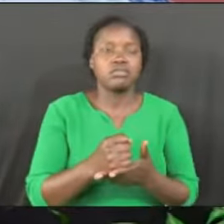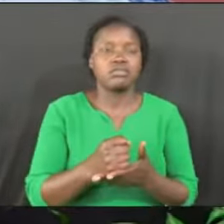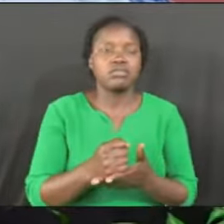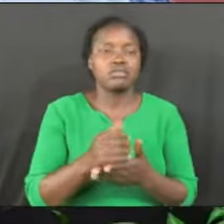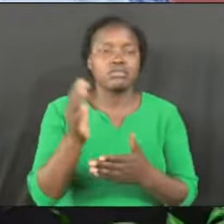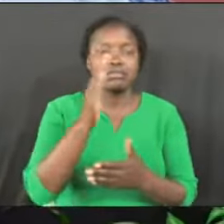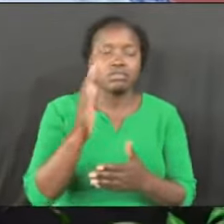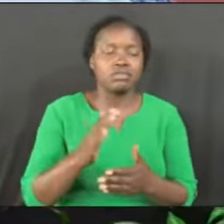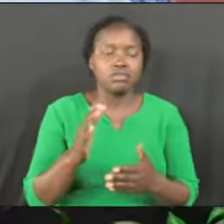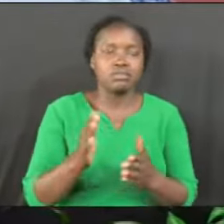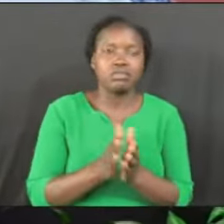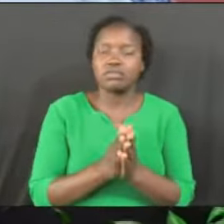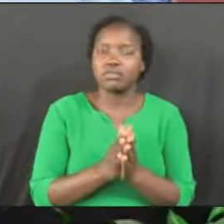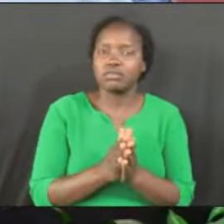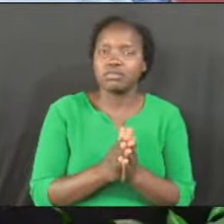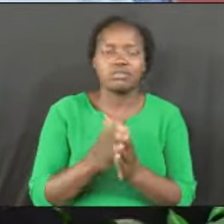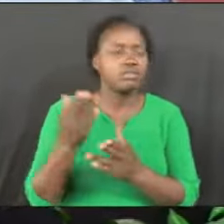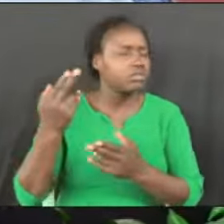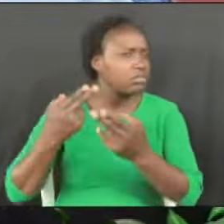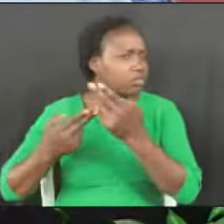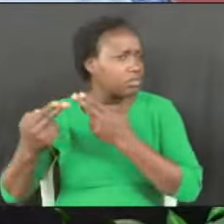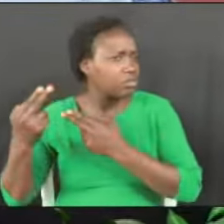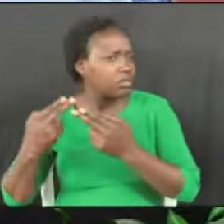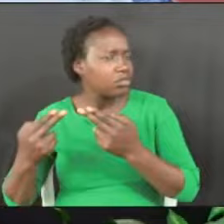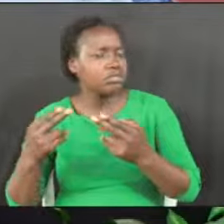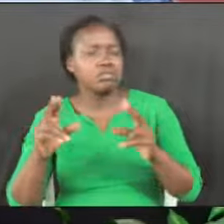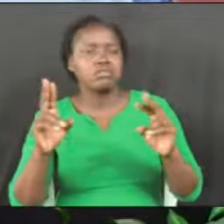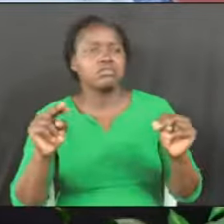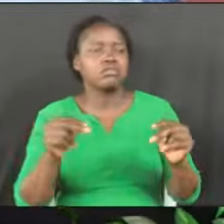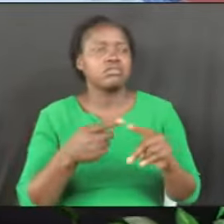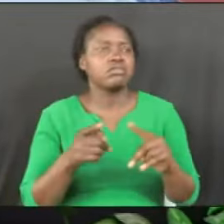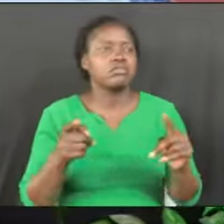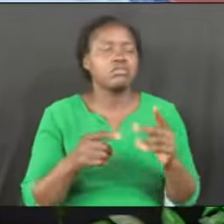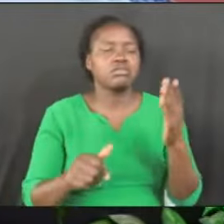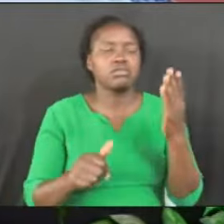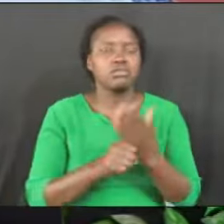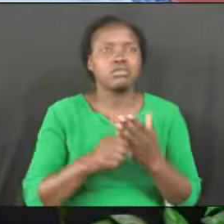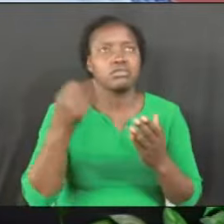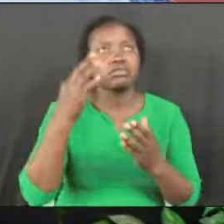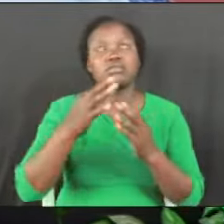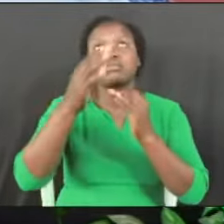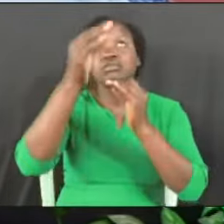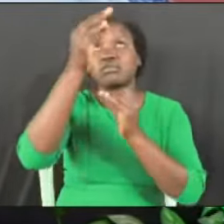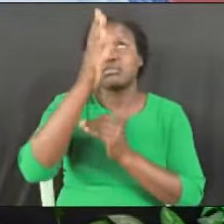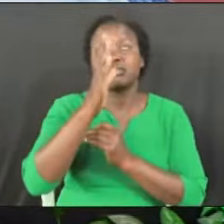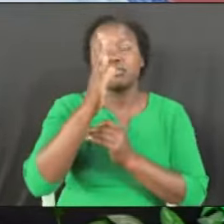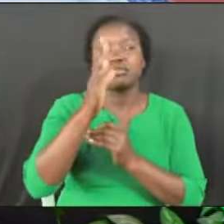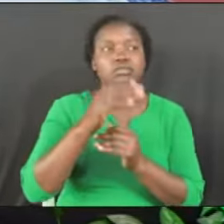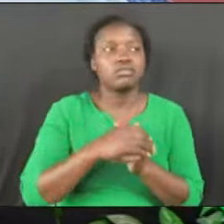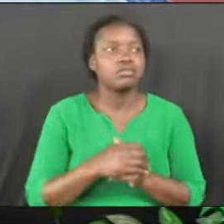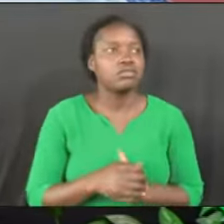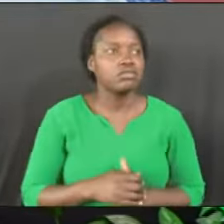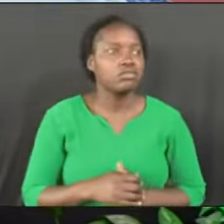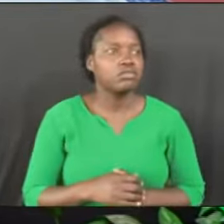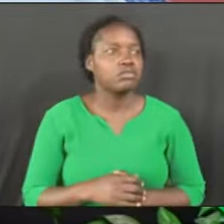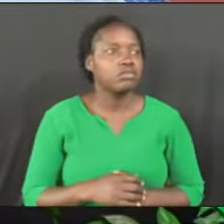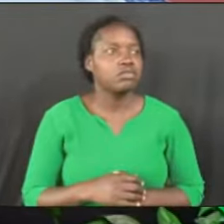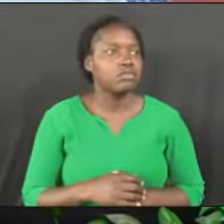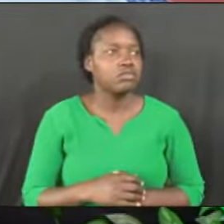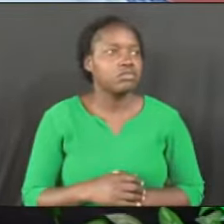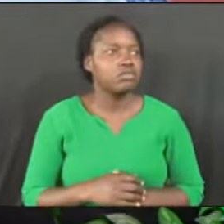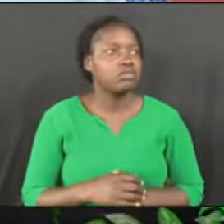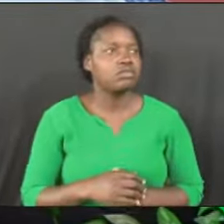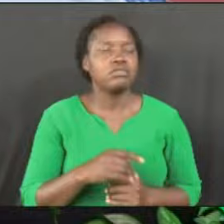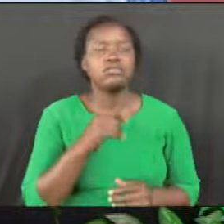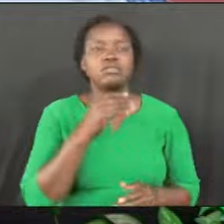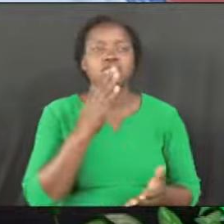his lineage. He called on the name of God. Do I have a witness here? Stop